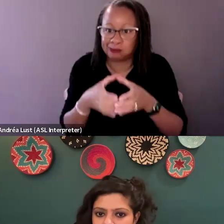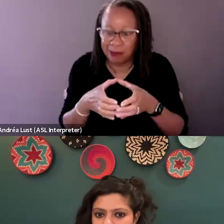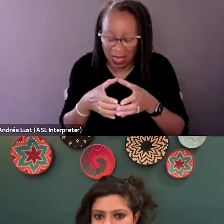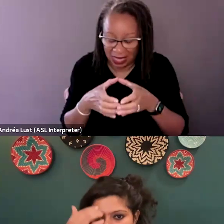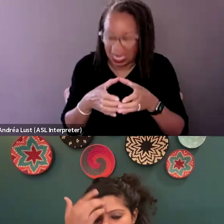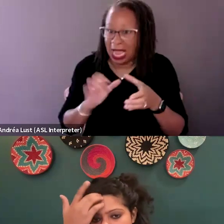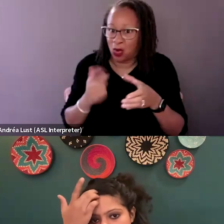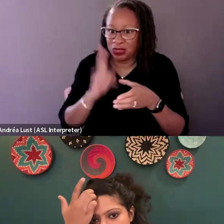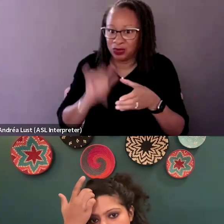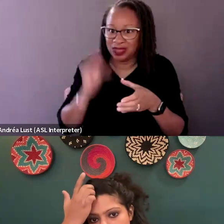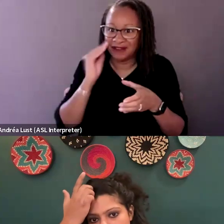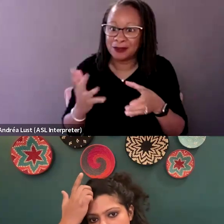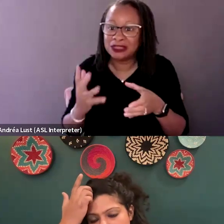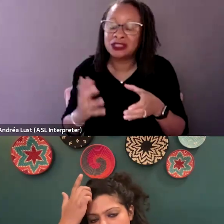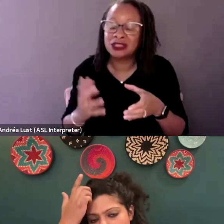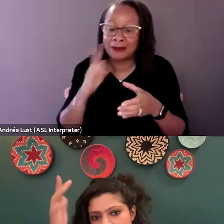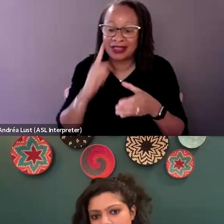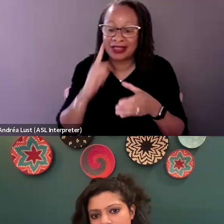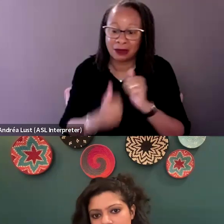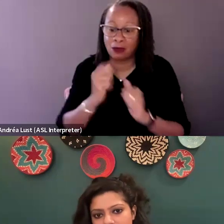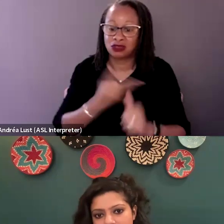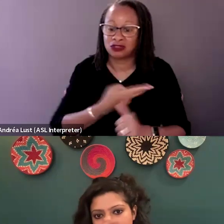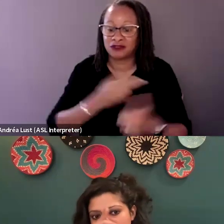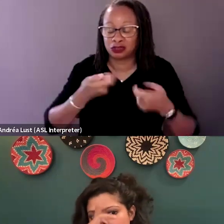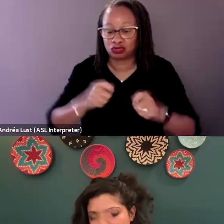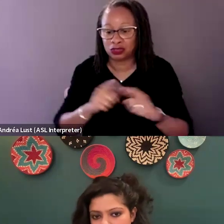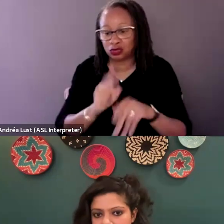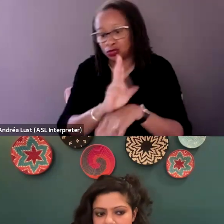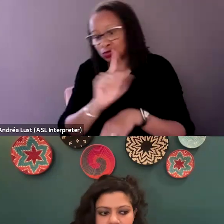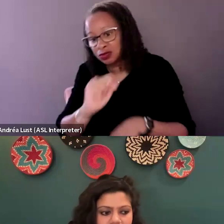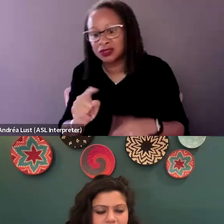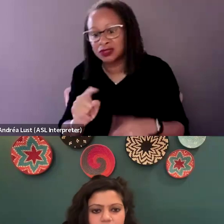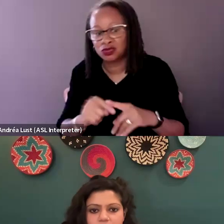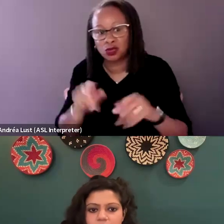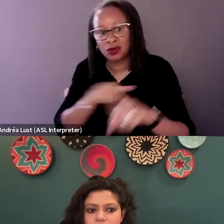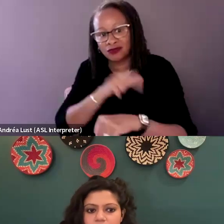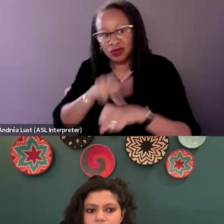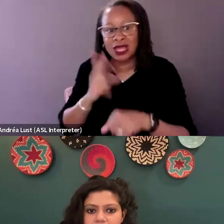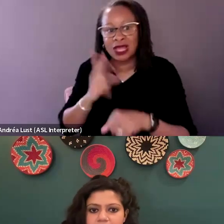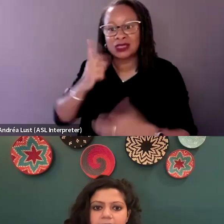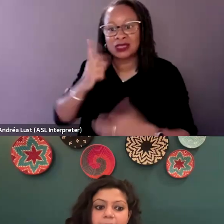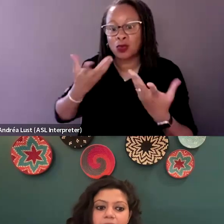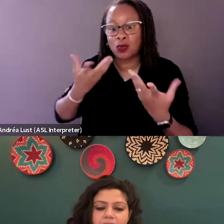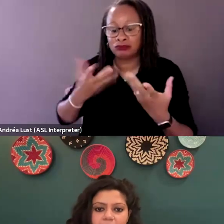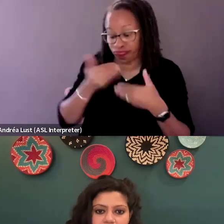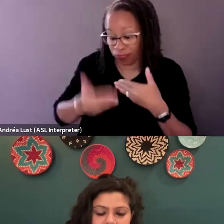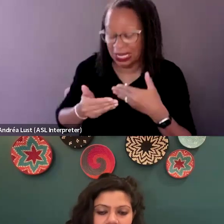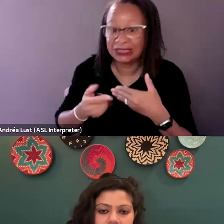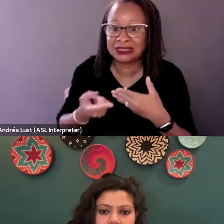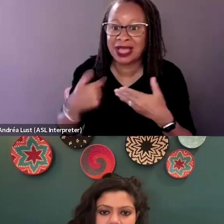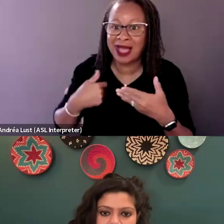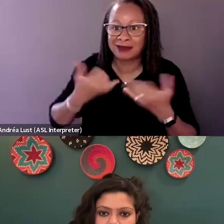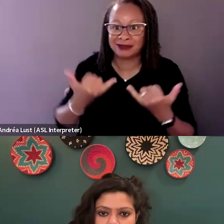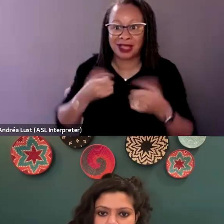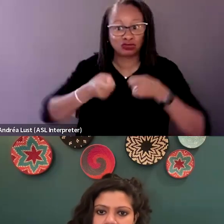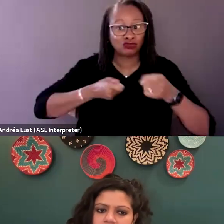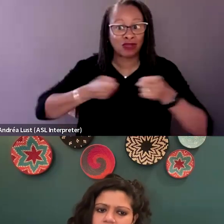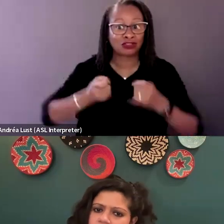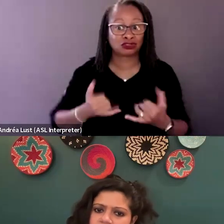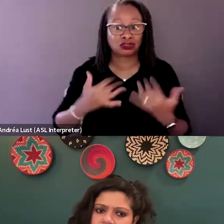Yes. I'd love to have a look at your contracts, Koval, if you had baked in safeguards for sovereignty. That's sort